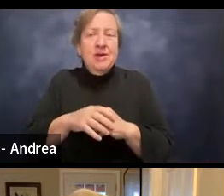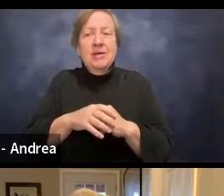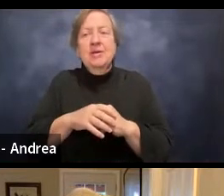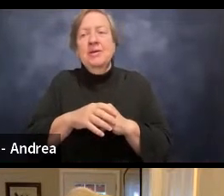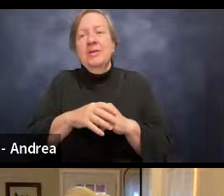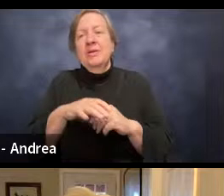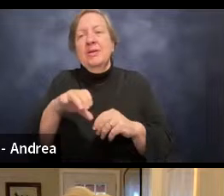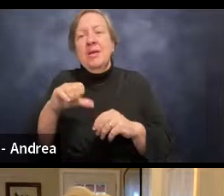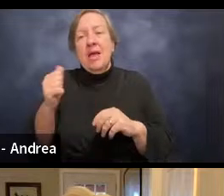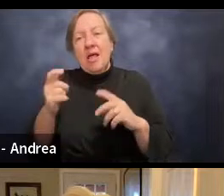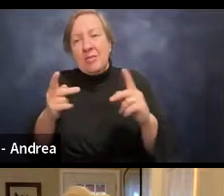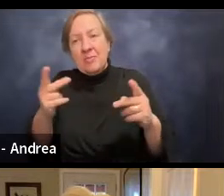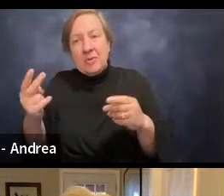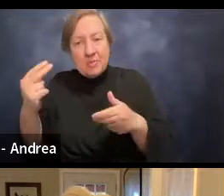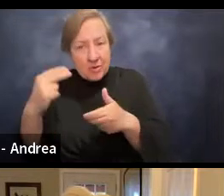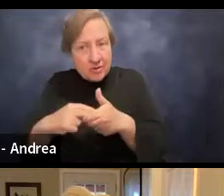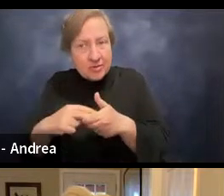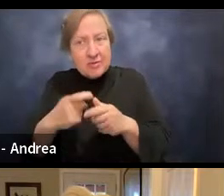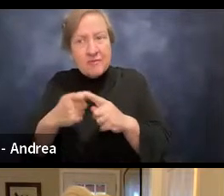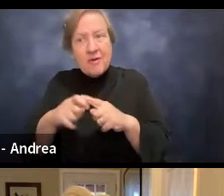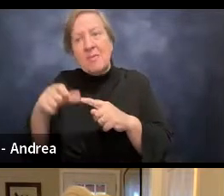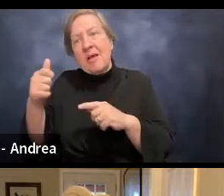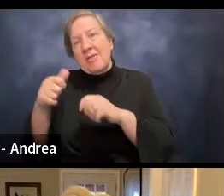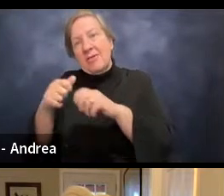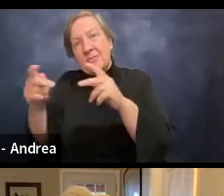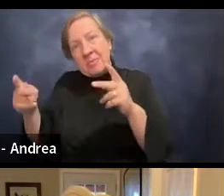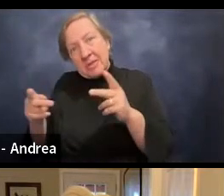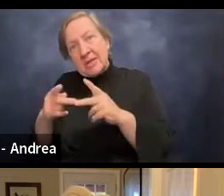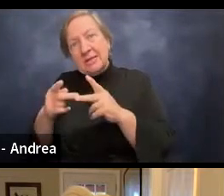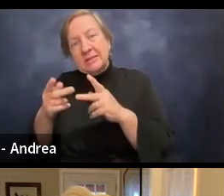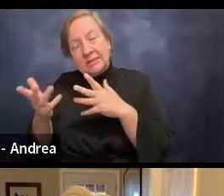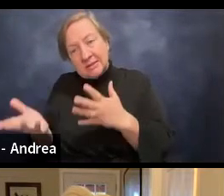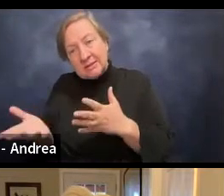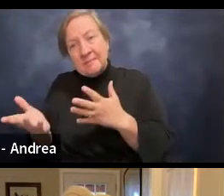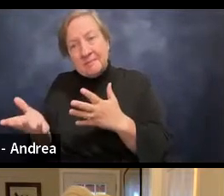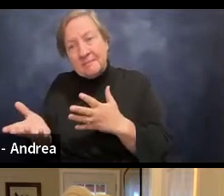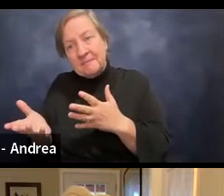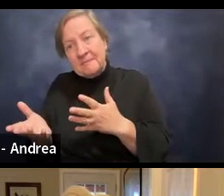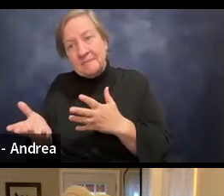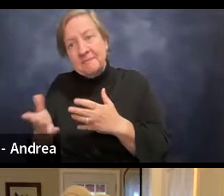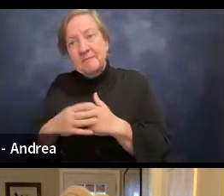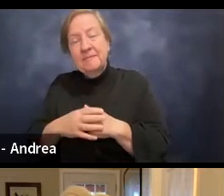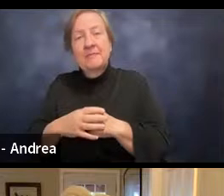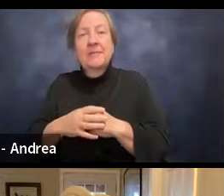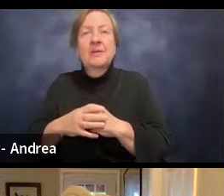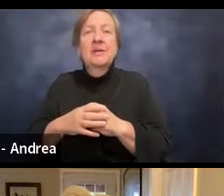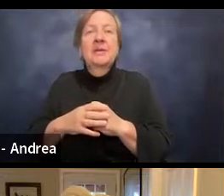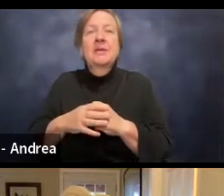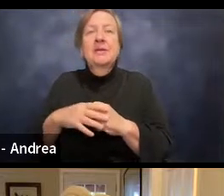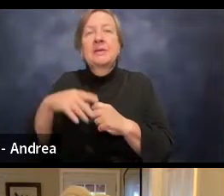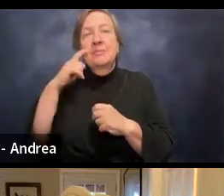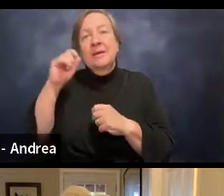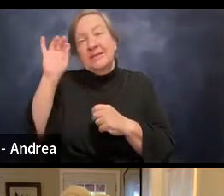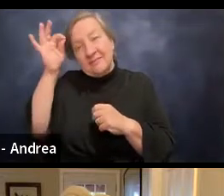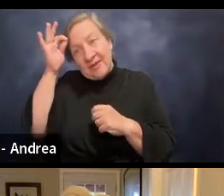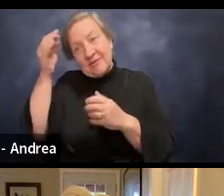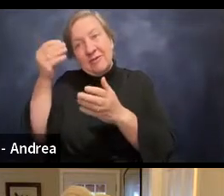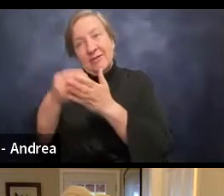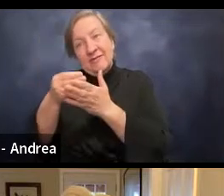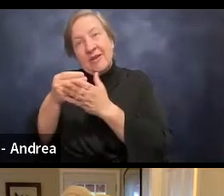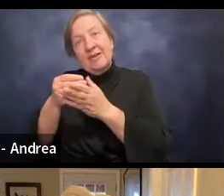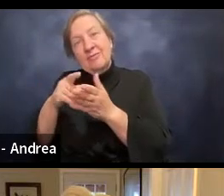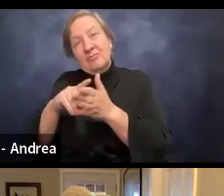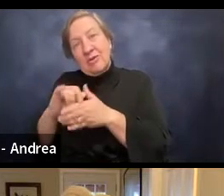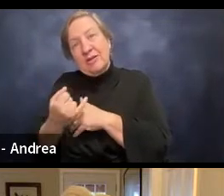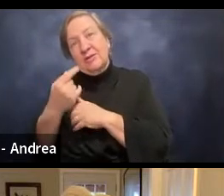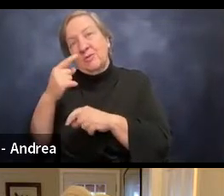Bringing others in from other places, you know, since it's a federally funded project, we